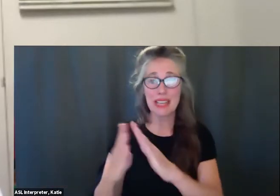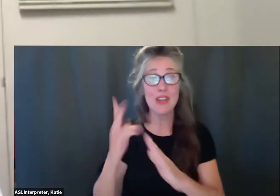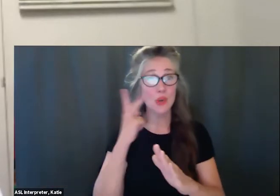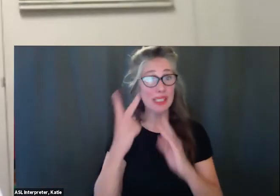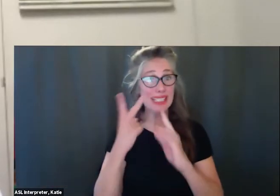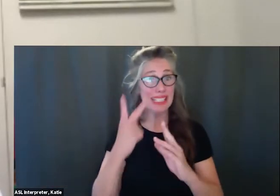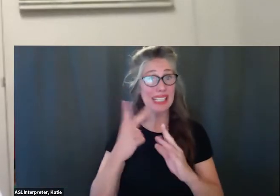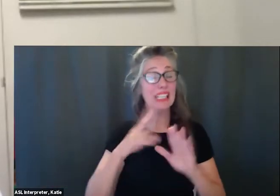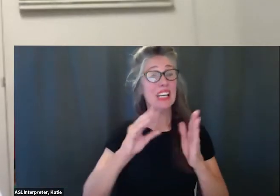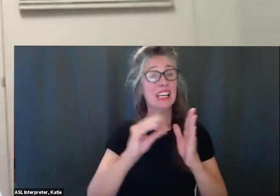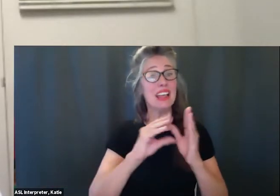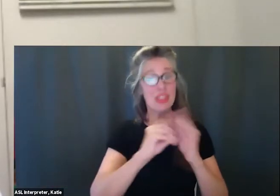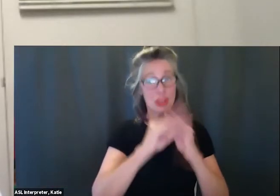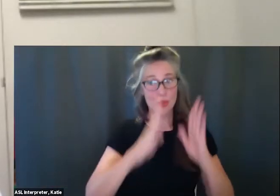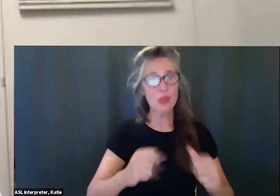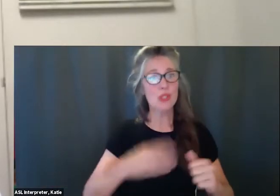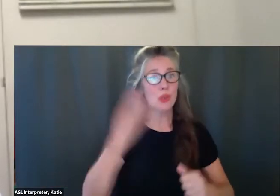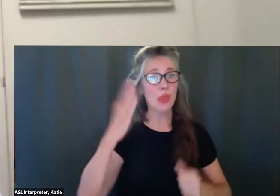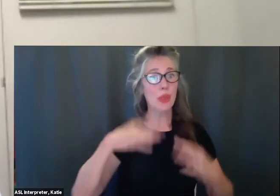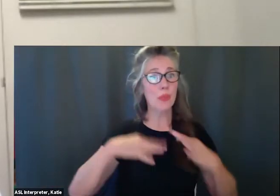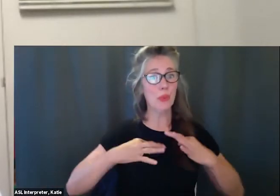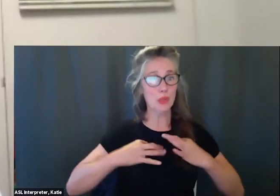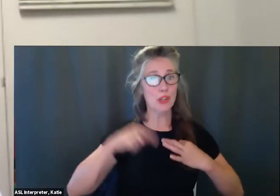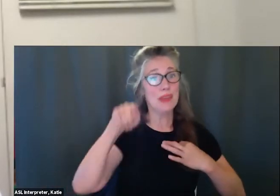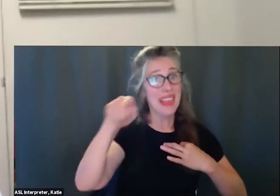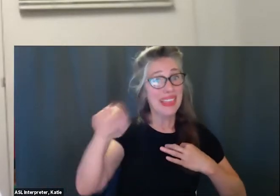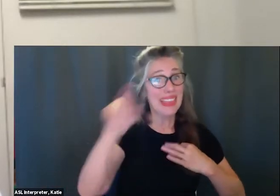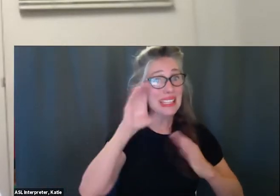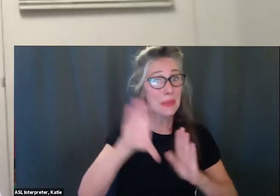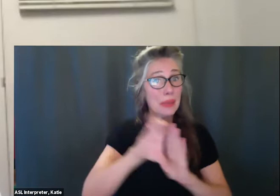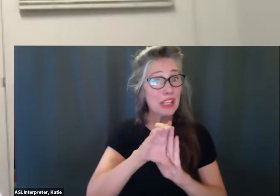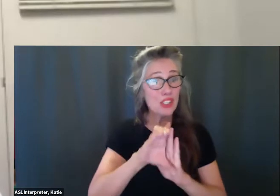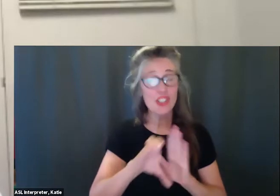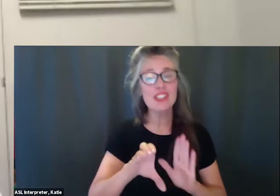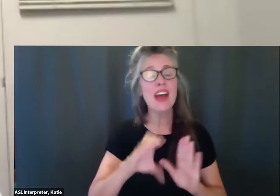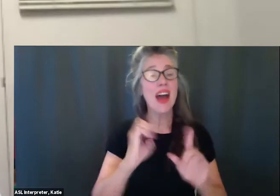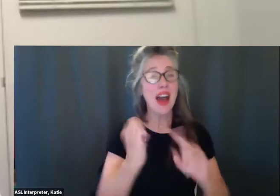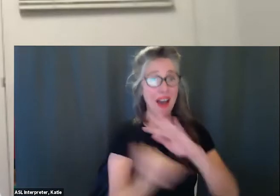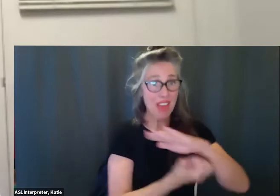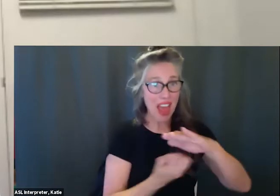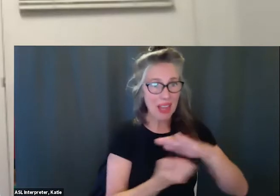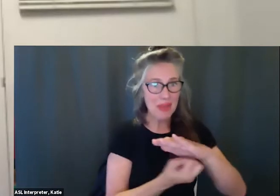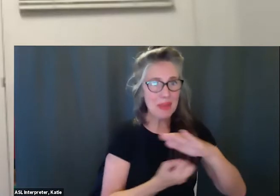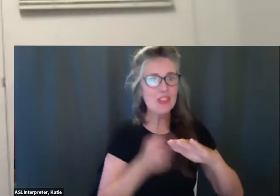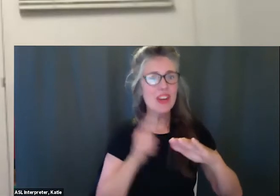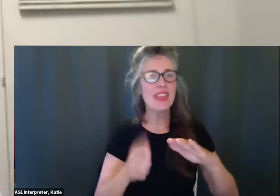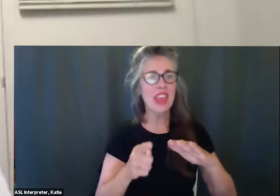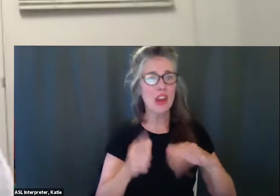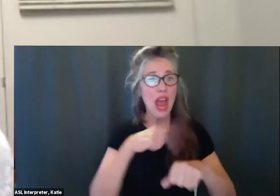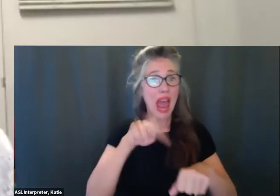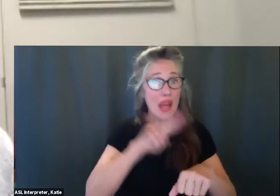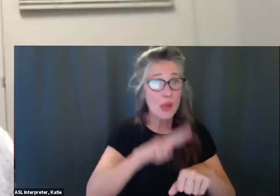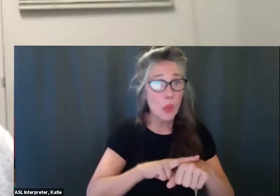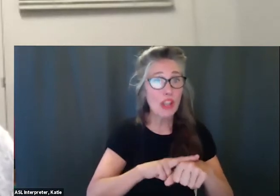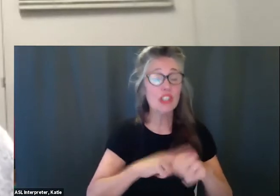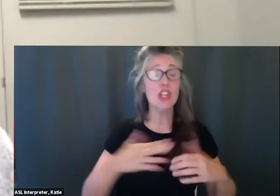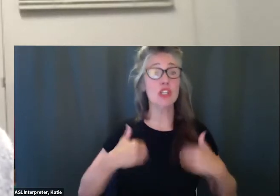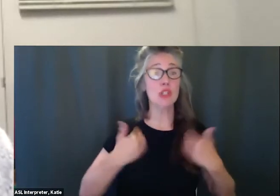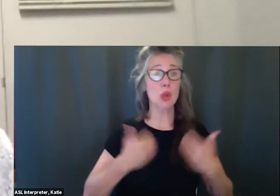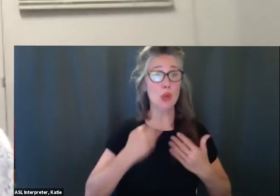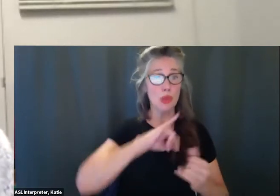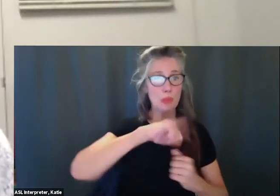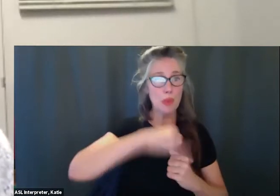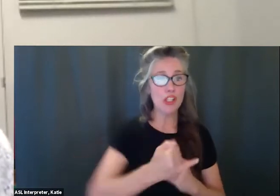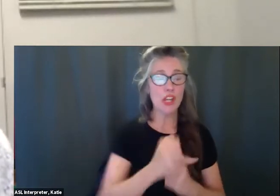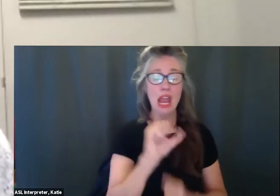These are pictures of the elementary students with the Wilderness Youth Project at Schofield Park, really